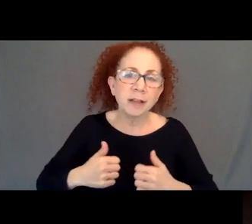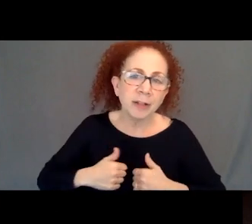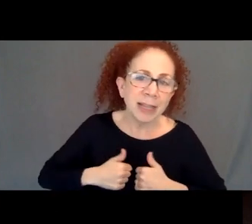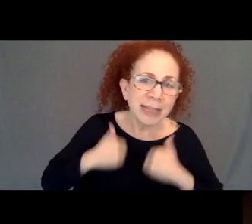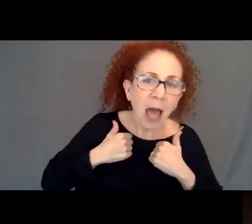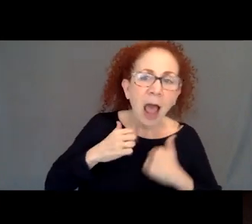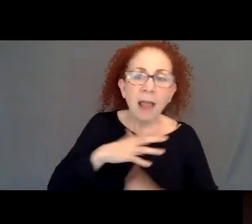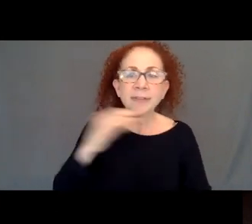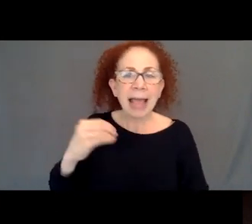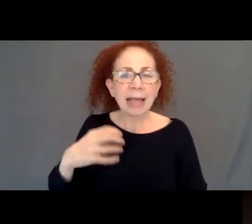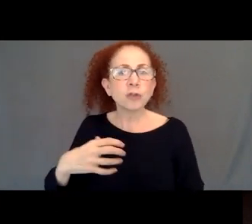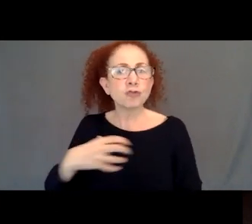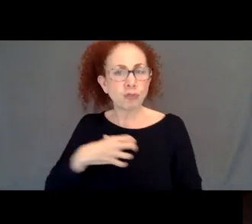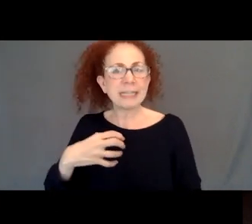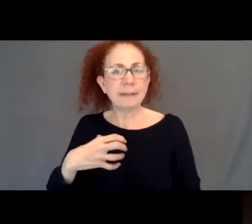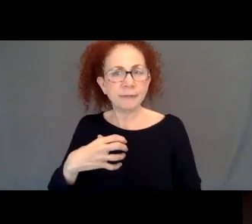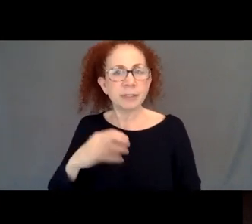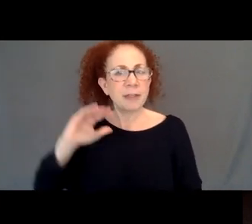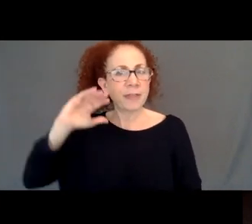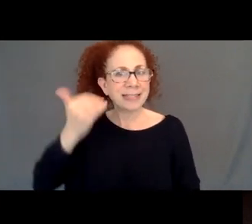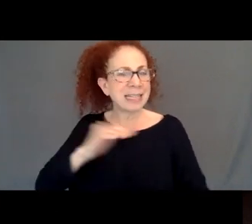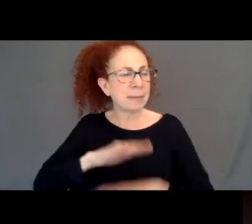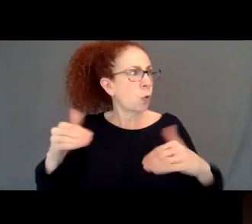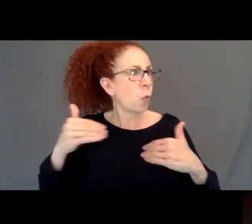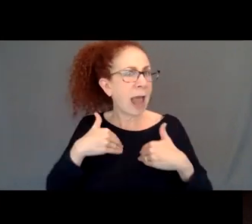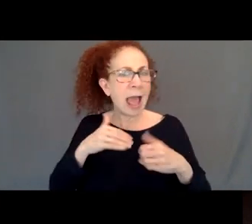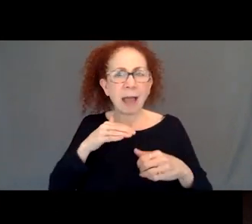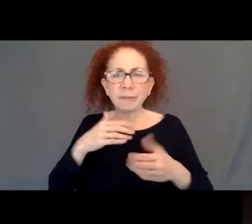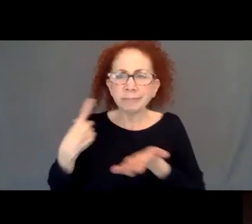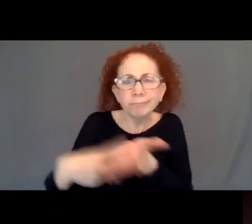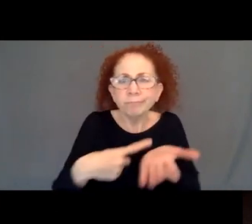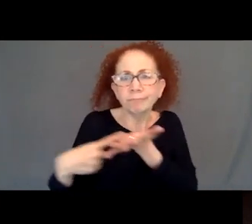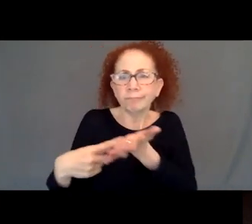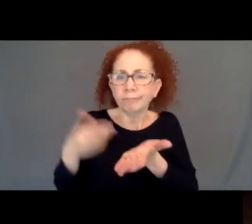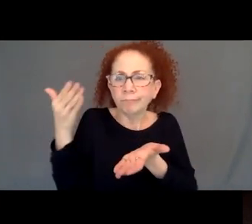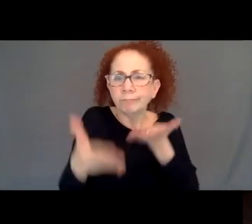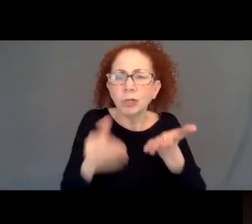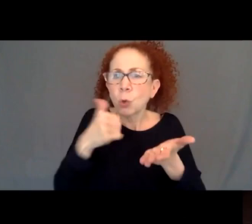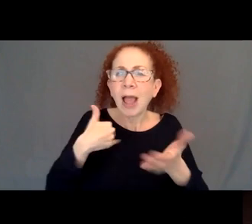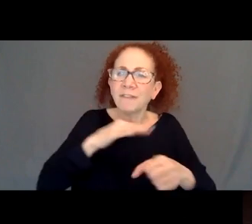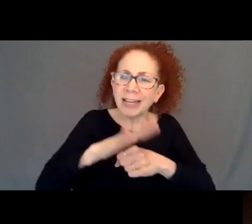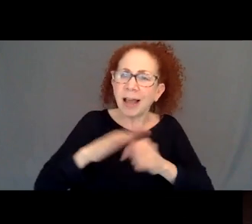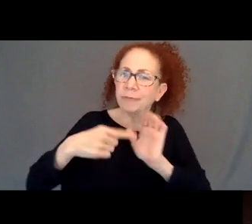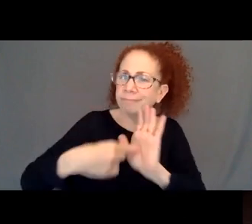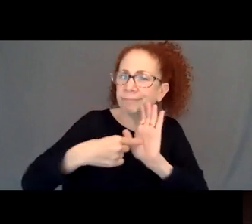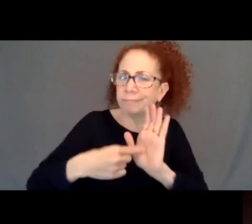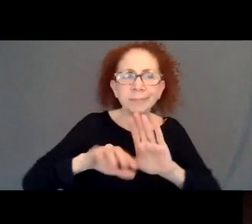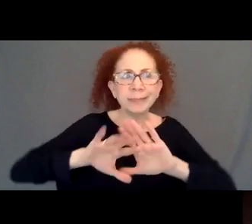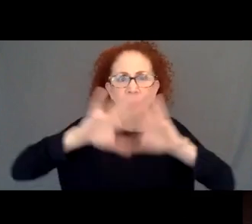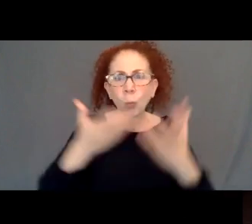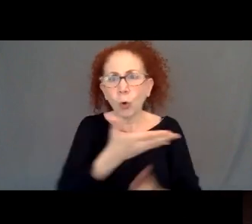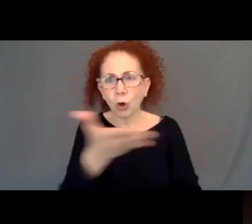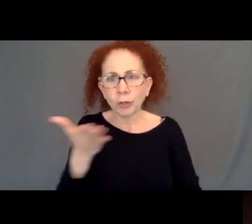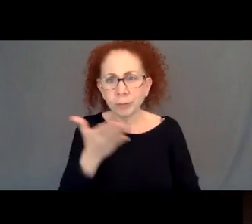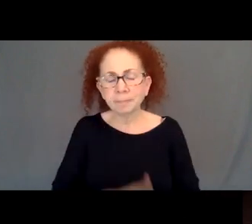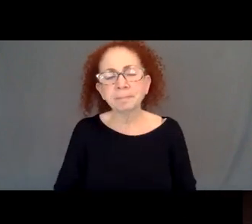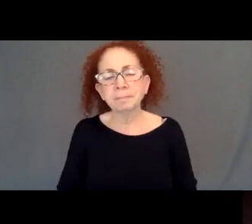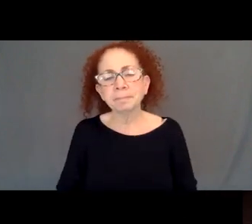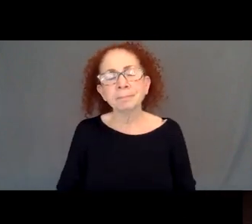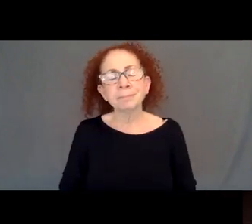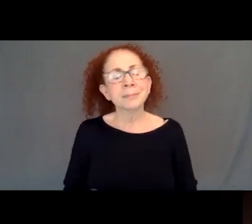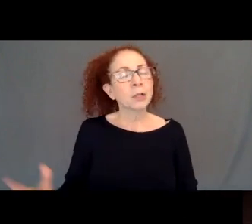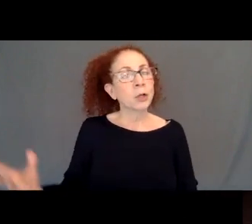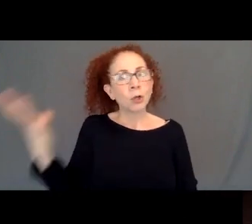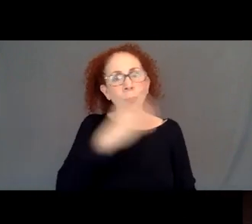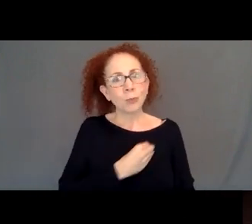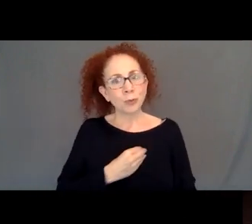types of griefs that seem to not find epitaphs, that don't find enough enunciation in the world. And what I found so beautiful